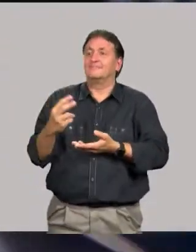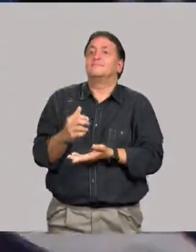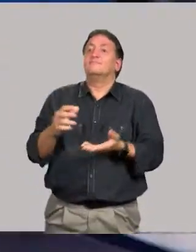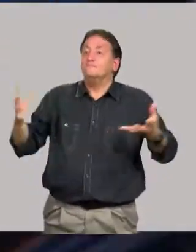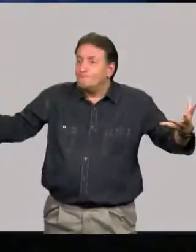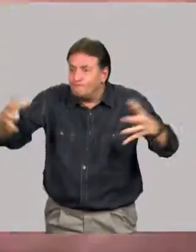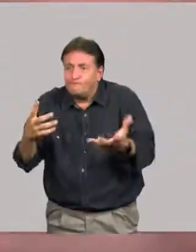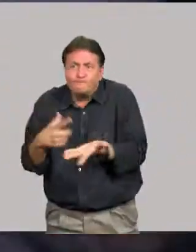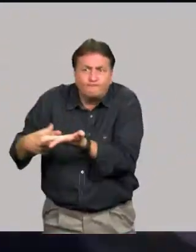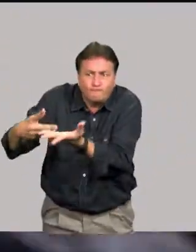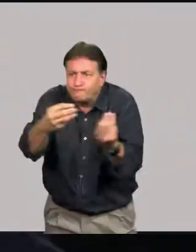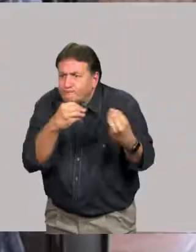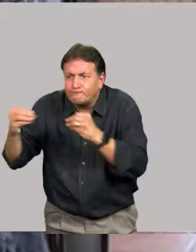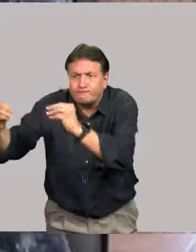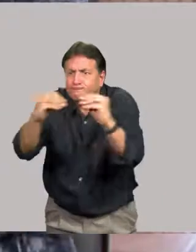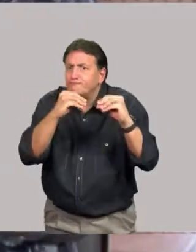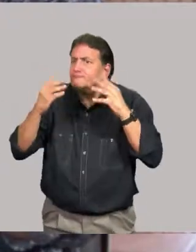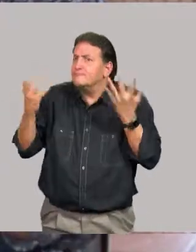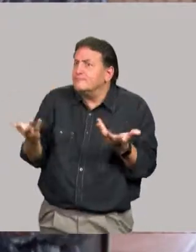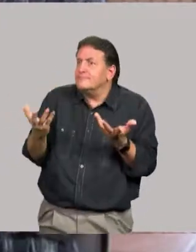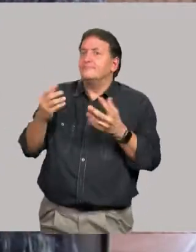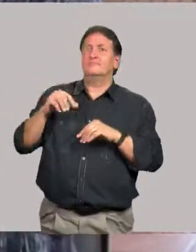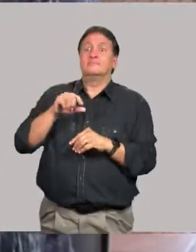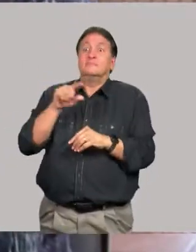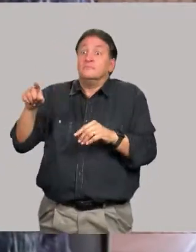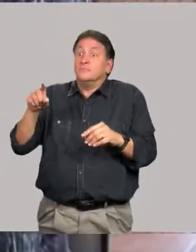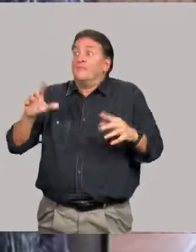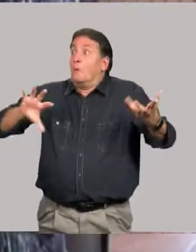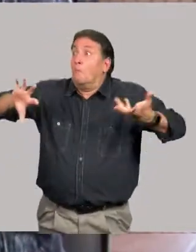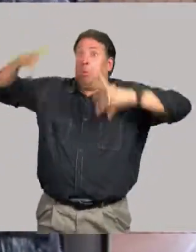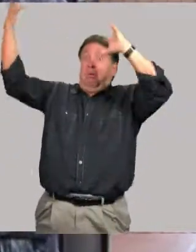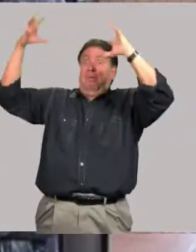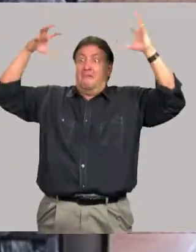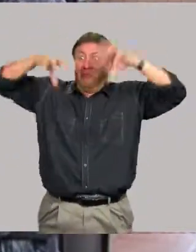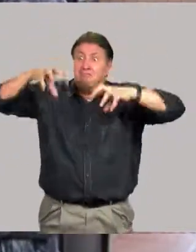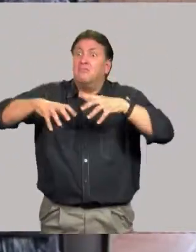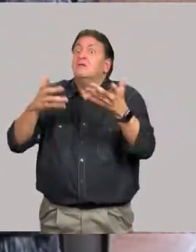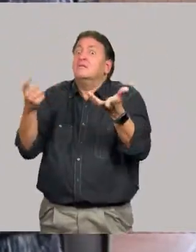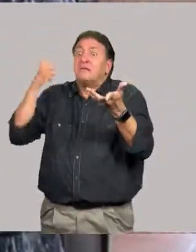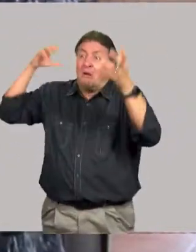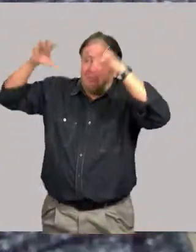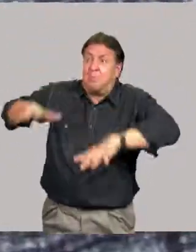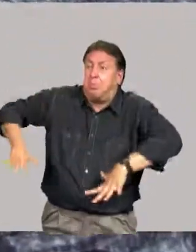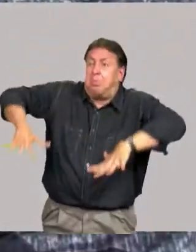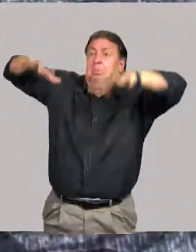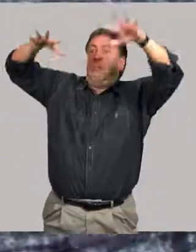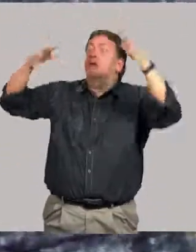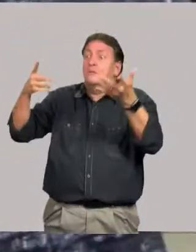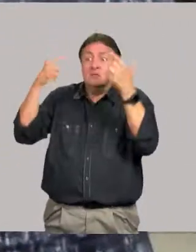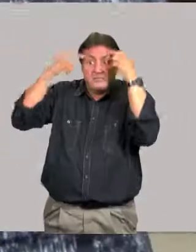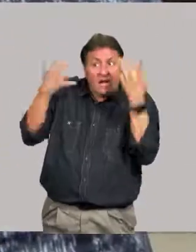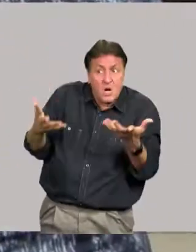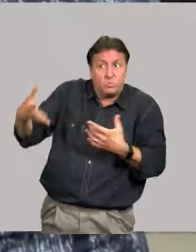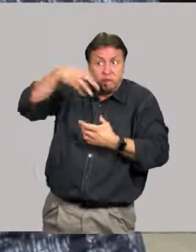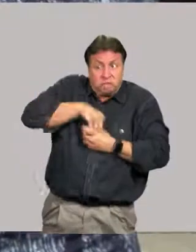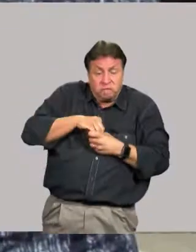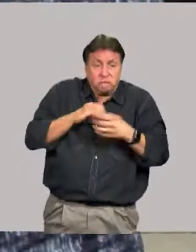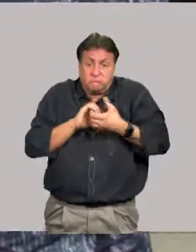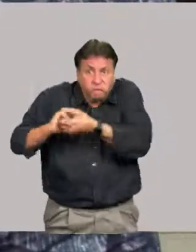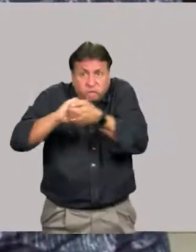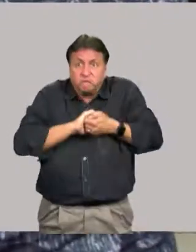too. Here it is. Hey, Liam, Angelica, y'all come in here. We really need to work on this together. Are you ready for an